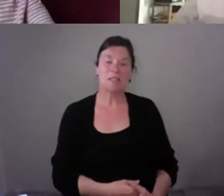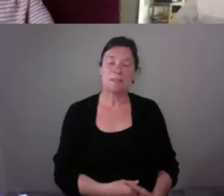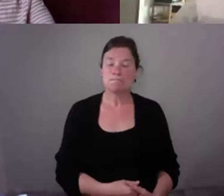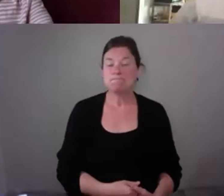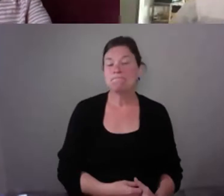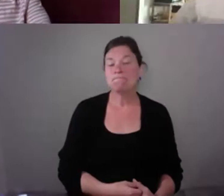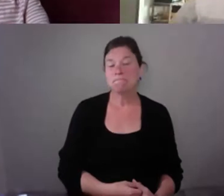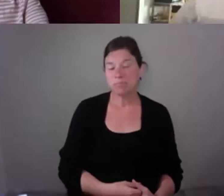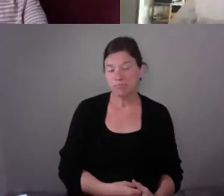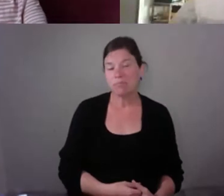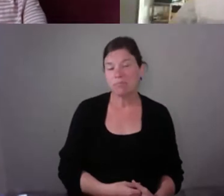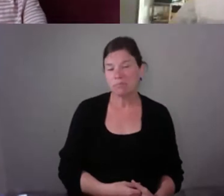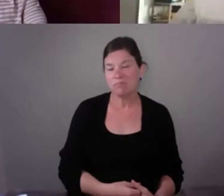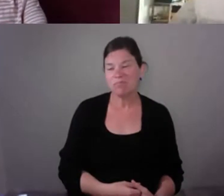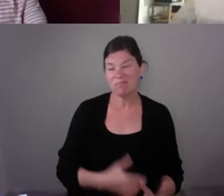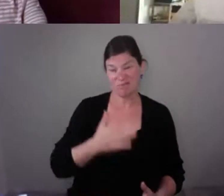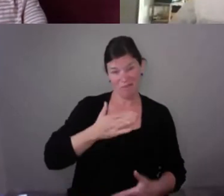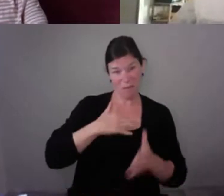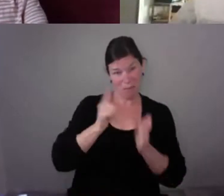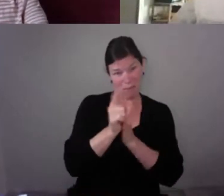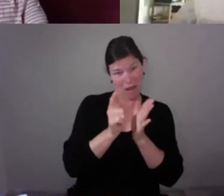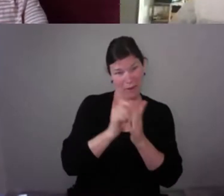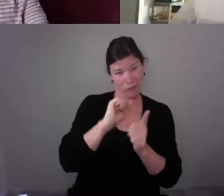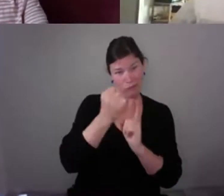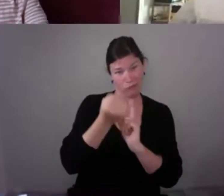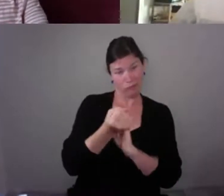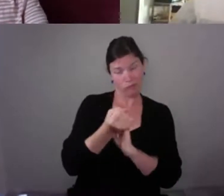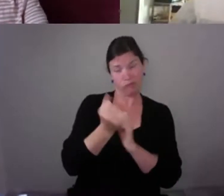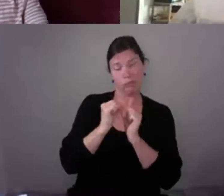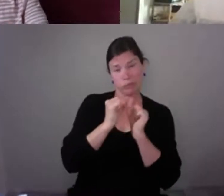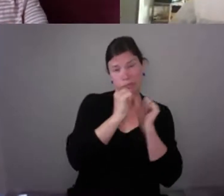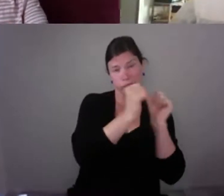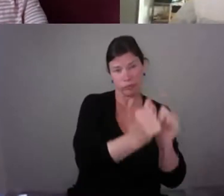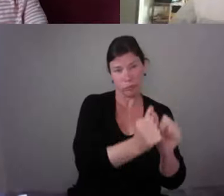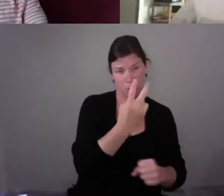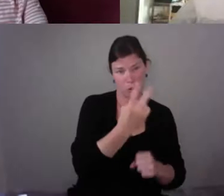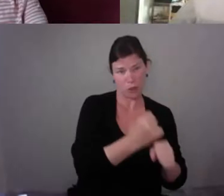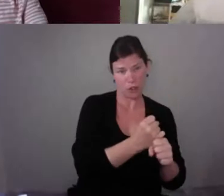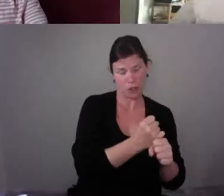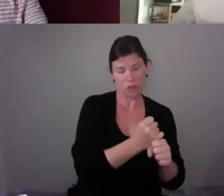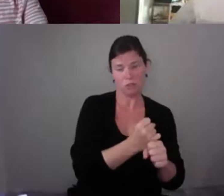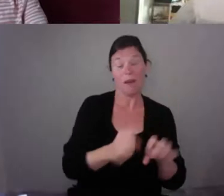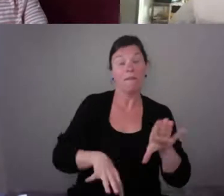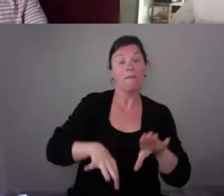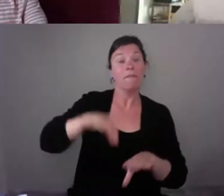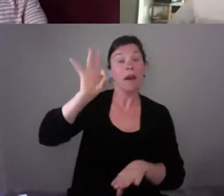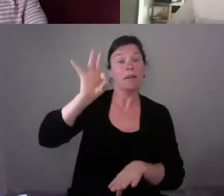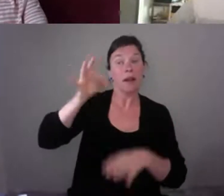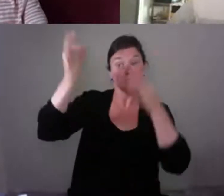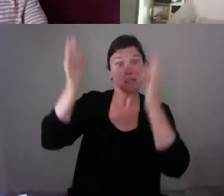it like the case like took 2 years, but I found out in December of